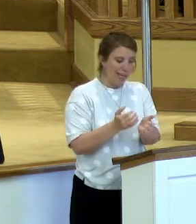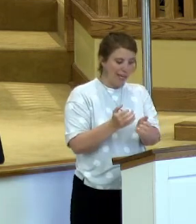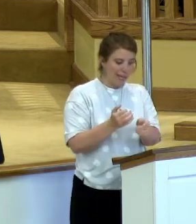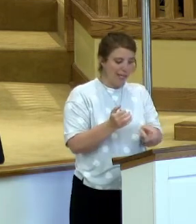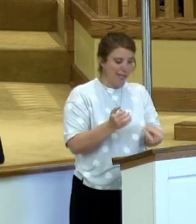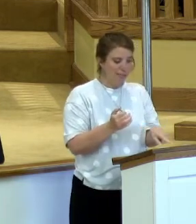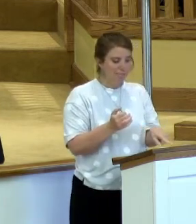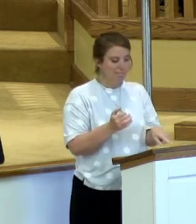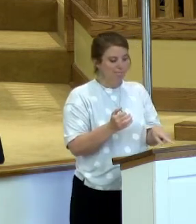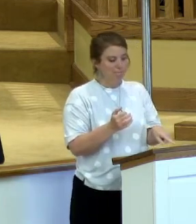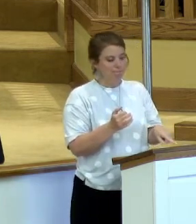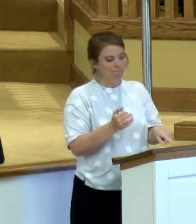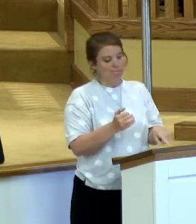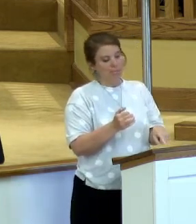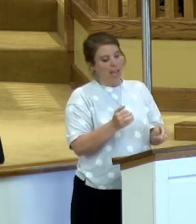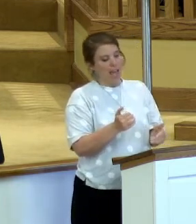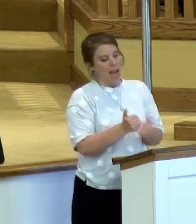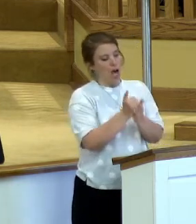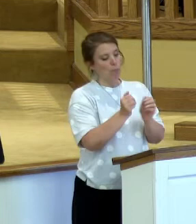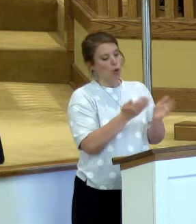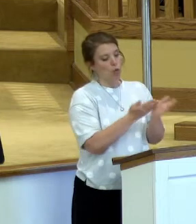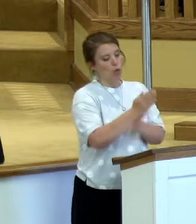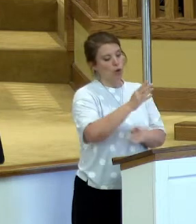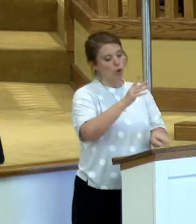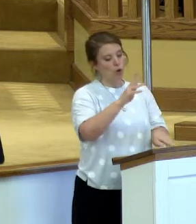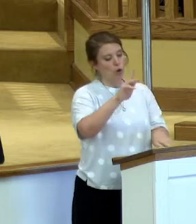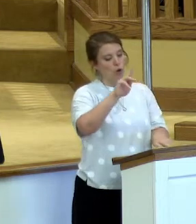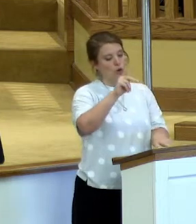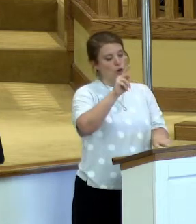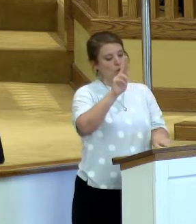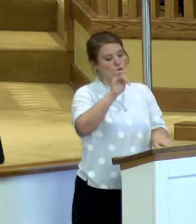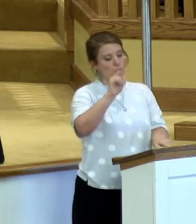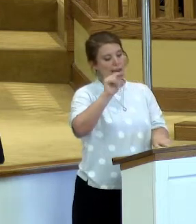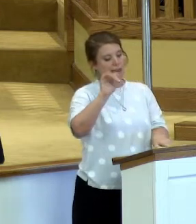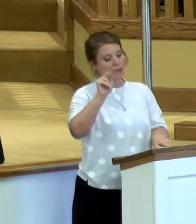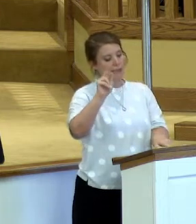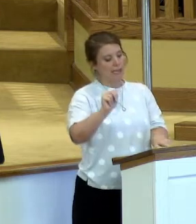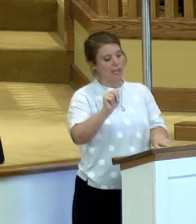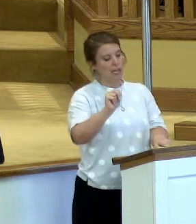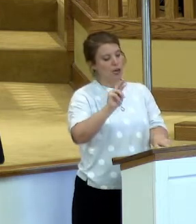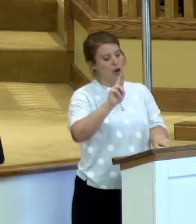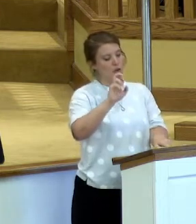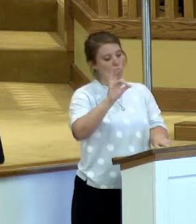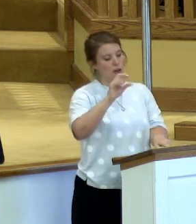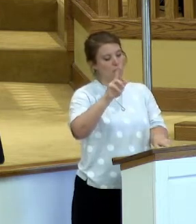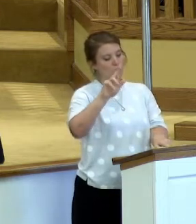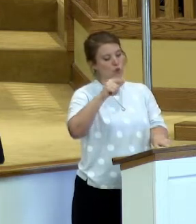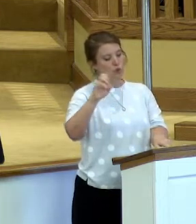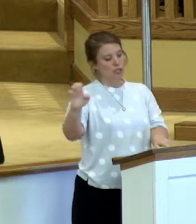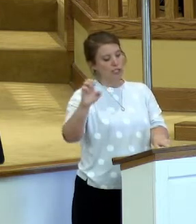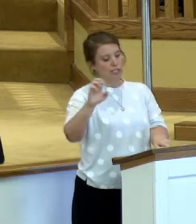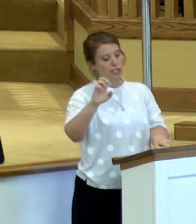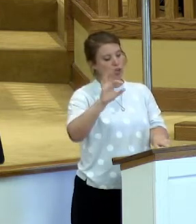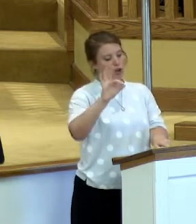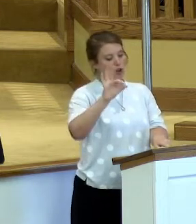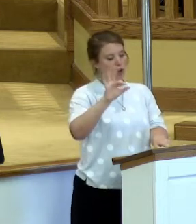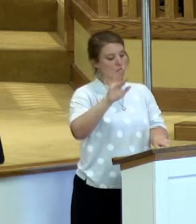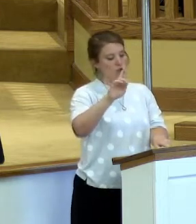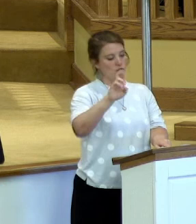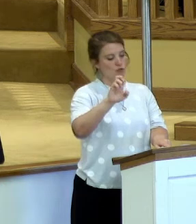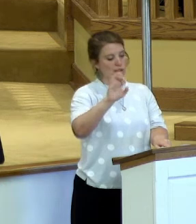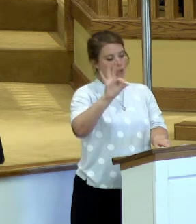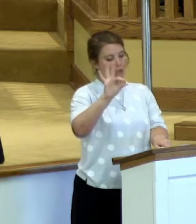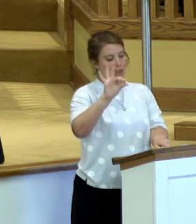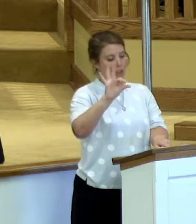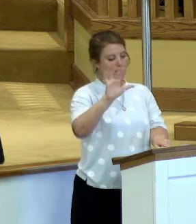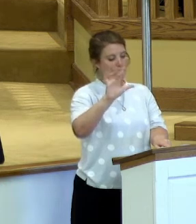as Ukrainian Refugee Relief or through PayPal. Contact me for instructions on how to give through PayPal. Following is a